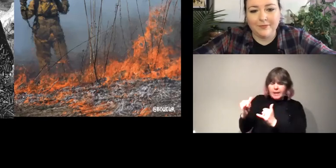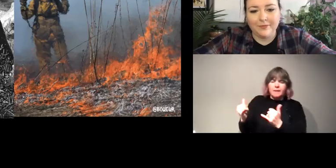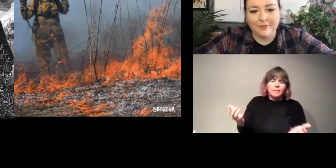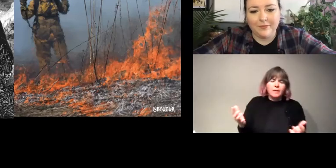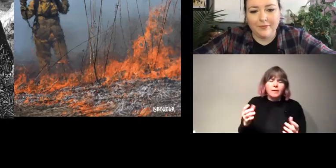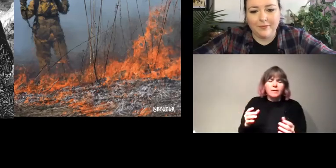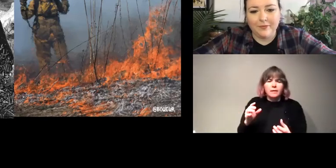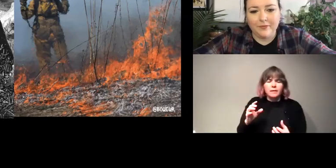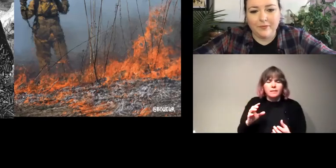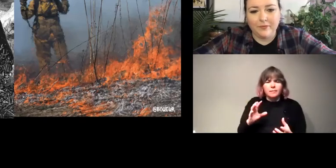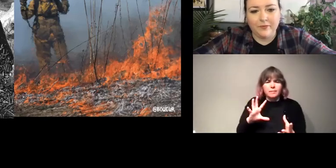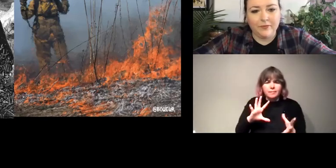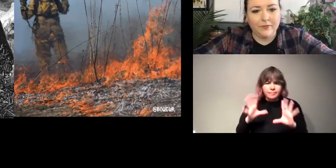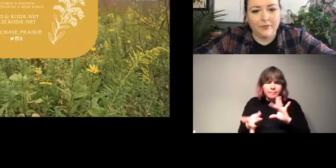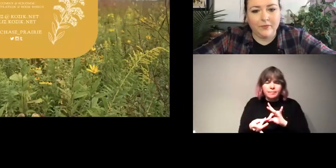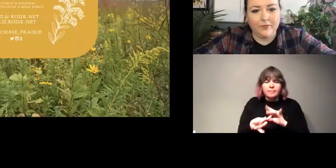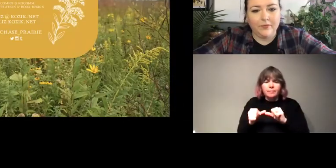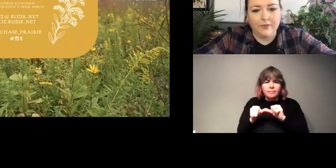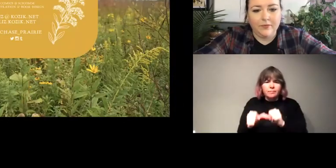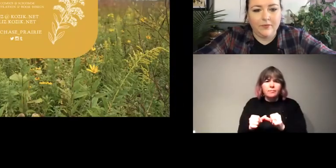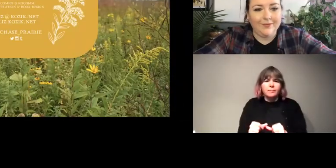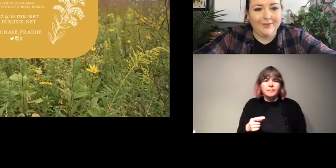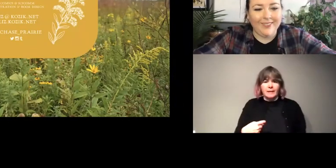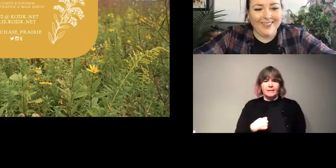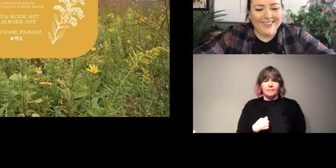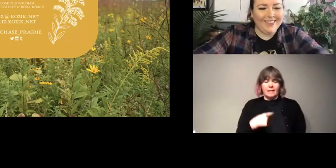biodiversity. Let's see. So this is me.